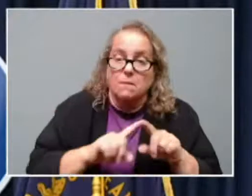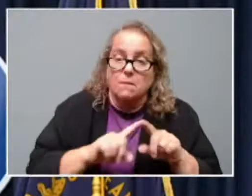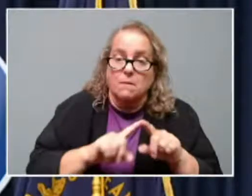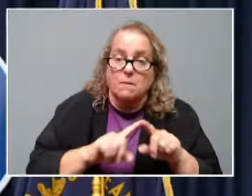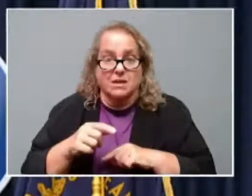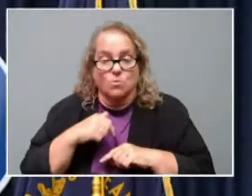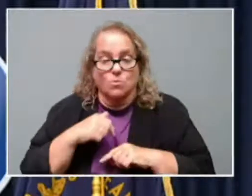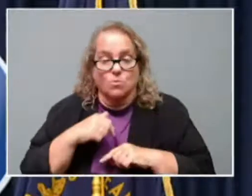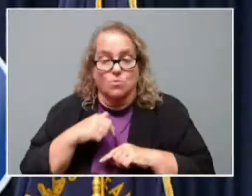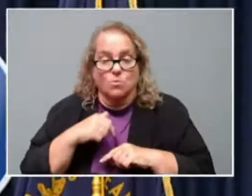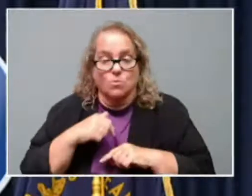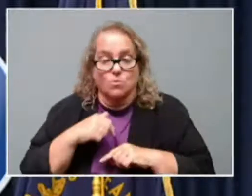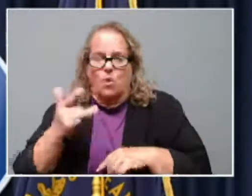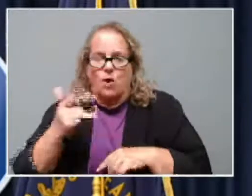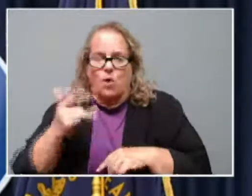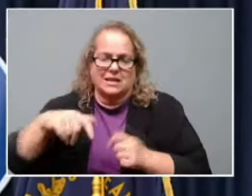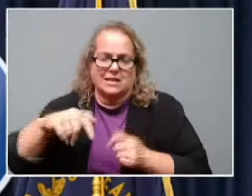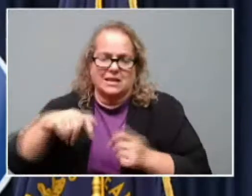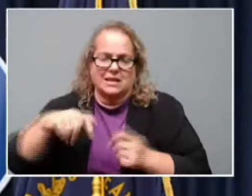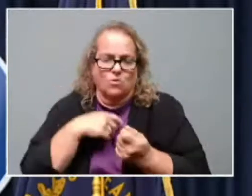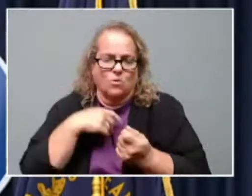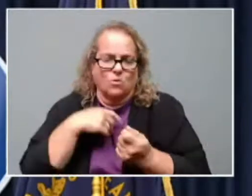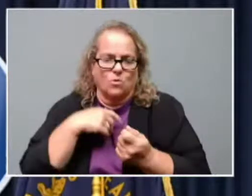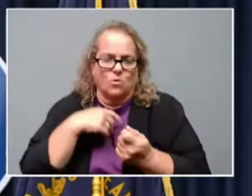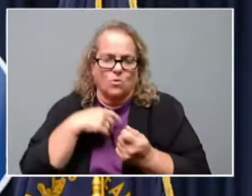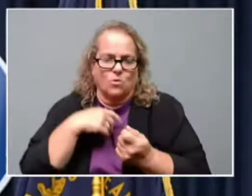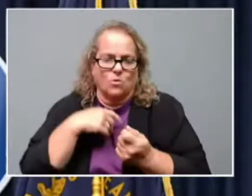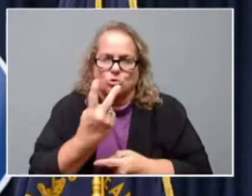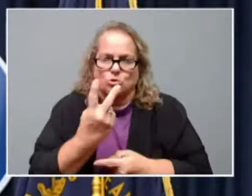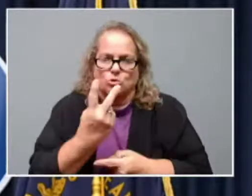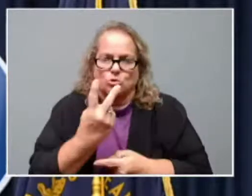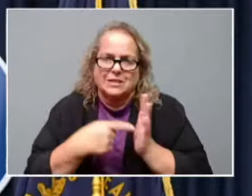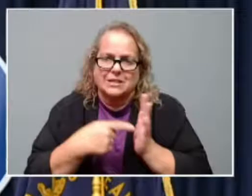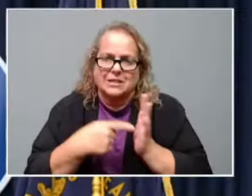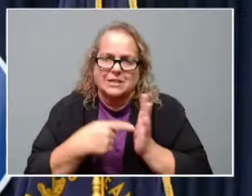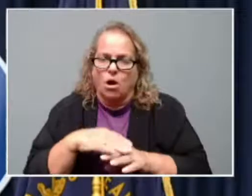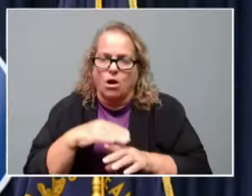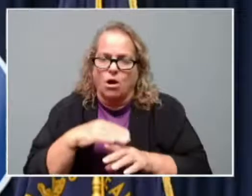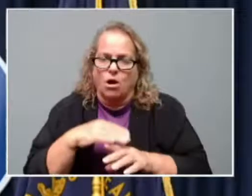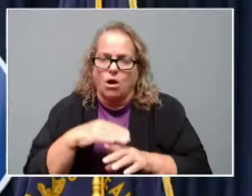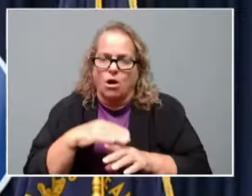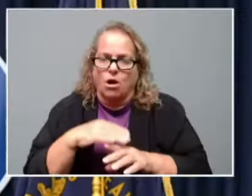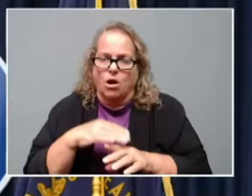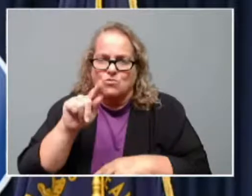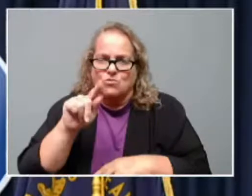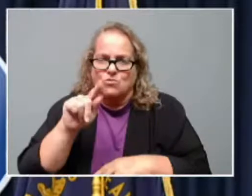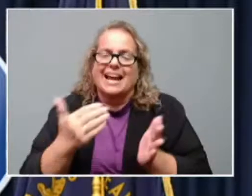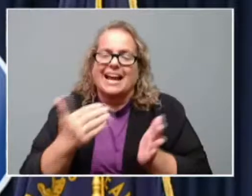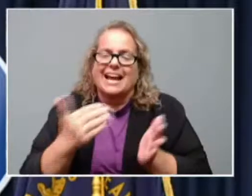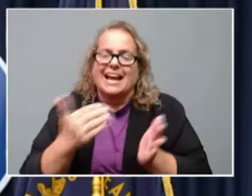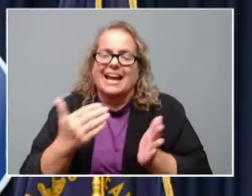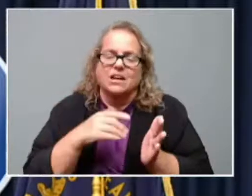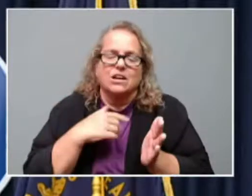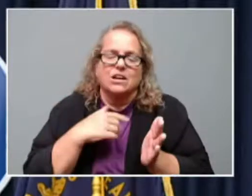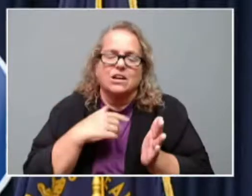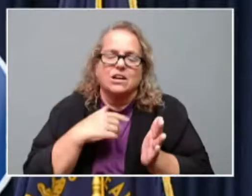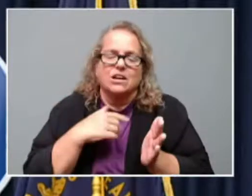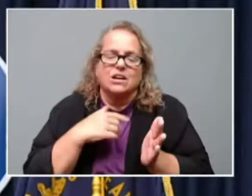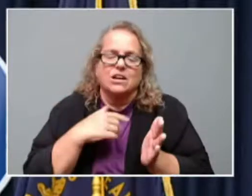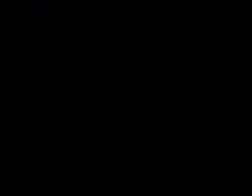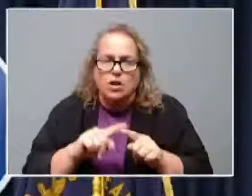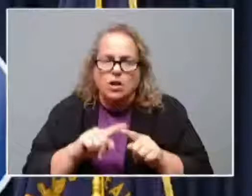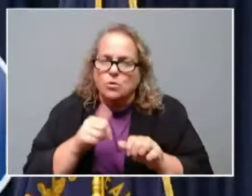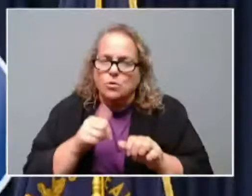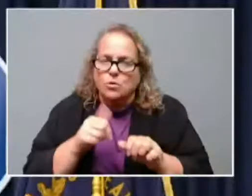seen 1 or 2 examples on the positivity rate. Again, just this is trying to be humble on what this virus can